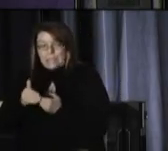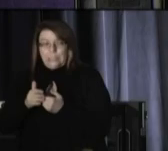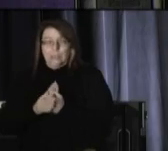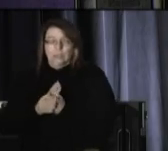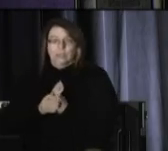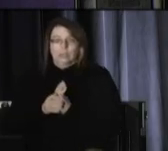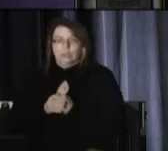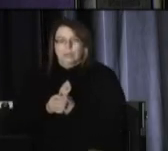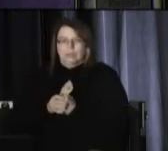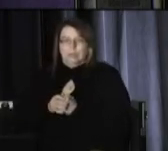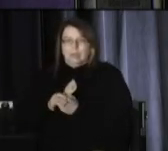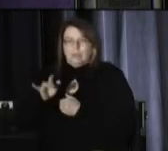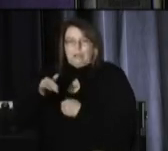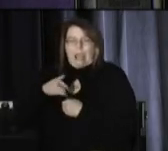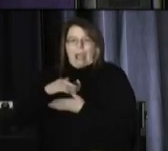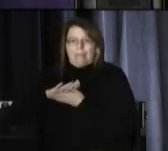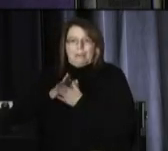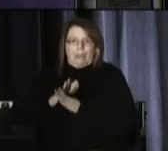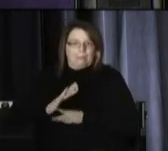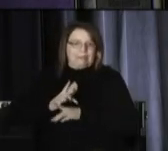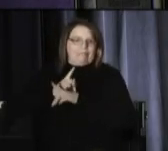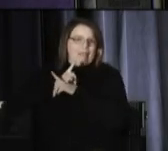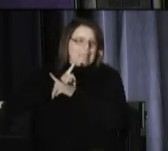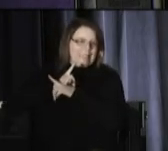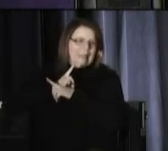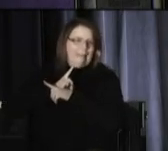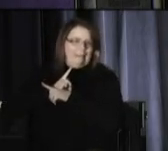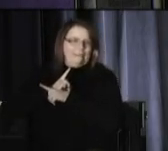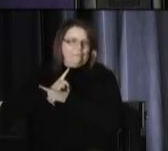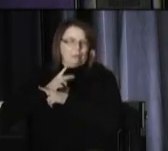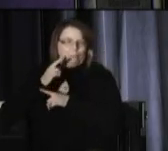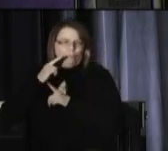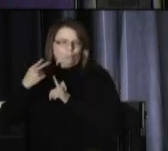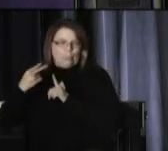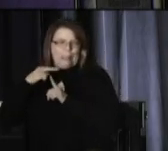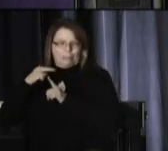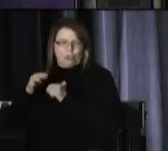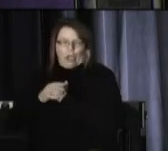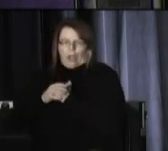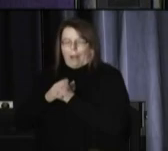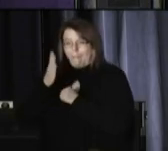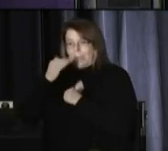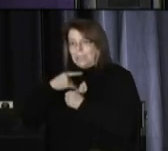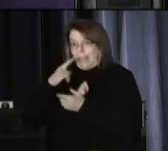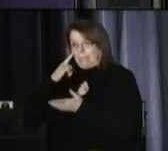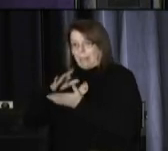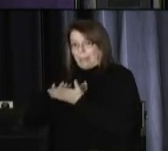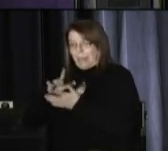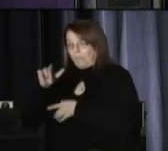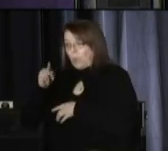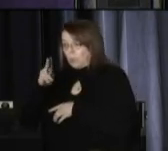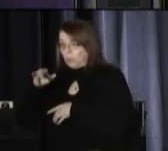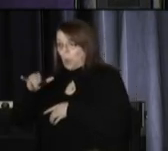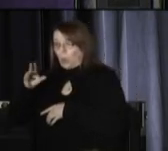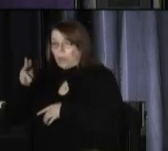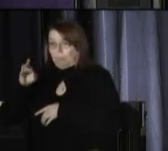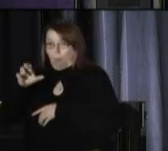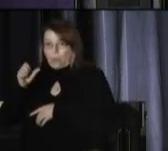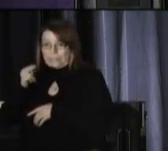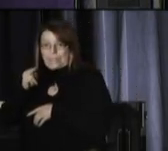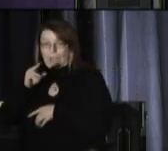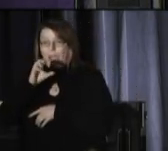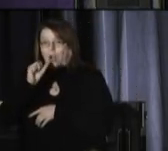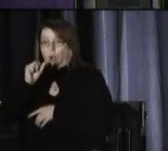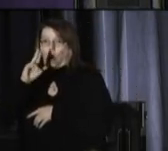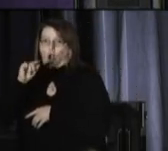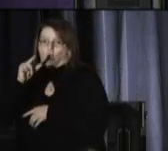kind of come at it in a defensive way, like, you know, because I believe what Toni Morrison said and what August Wilson said, which is we can